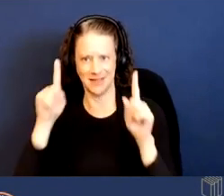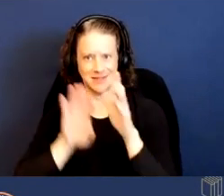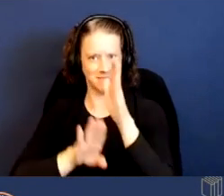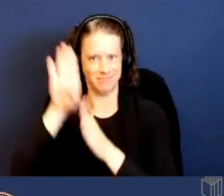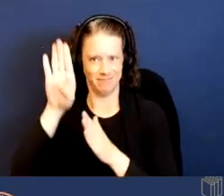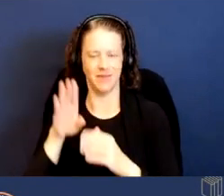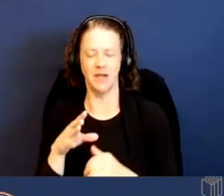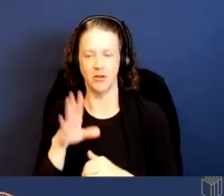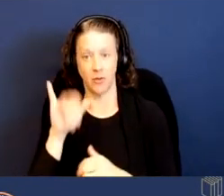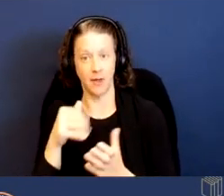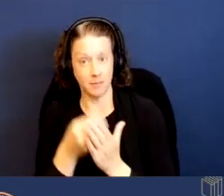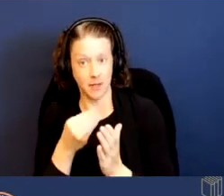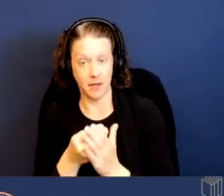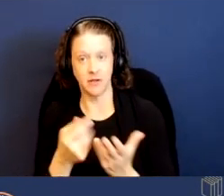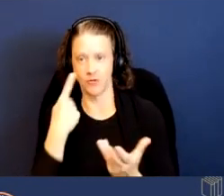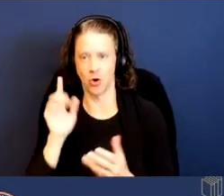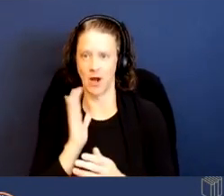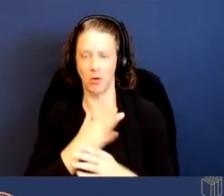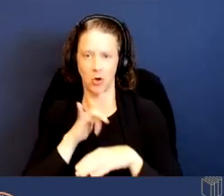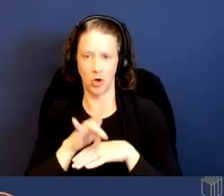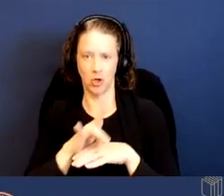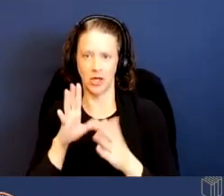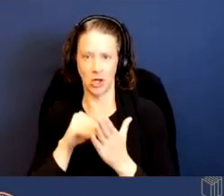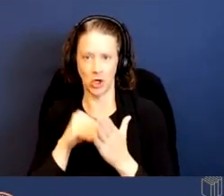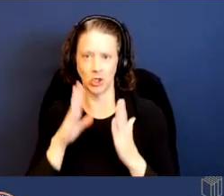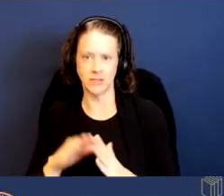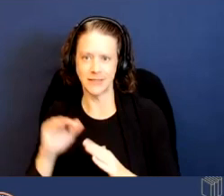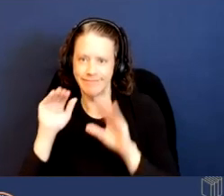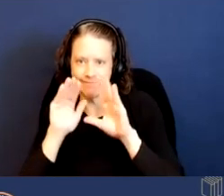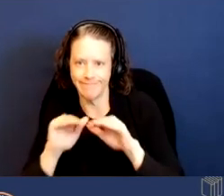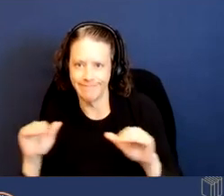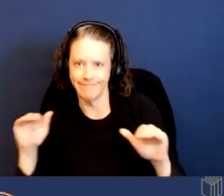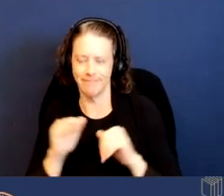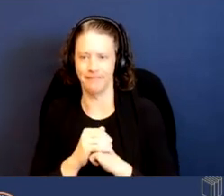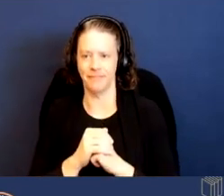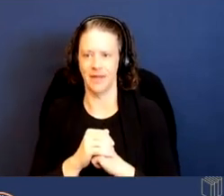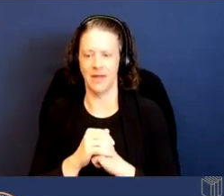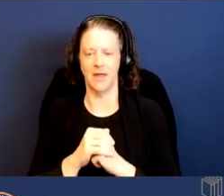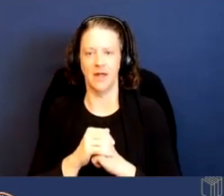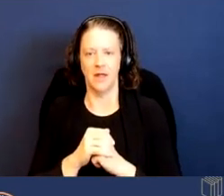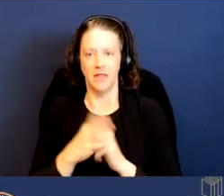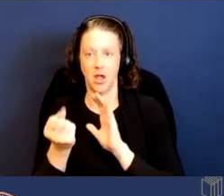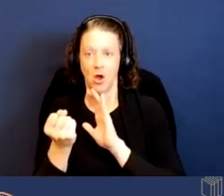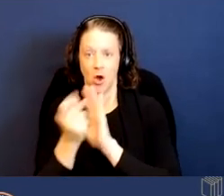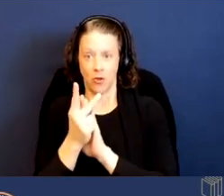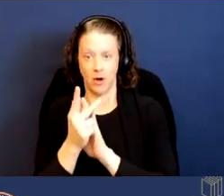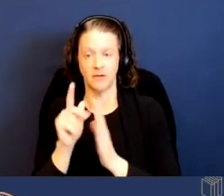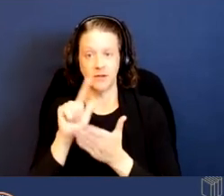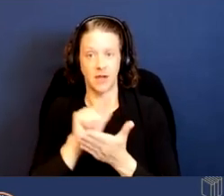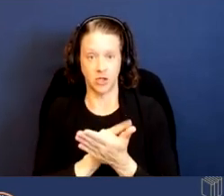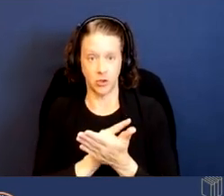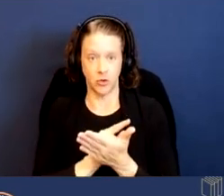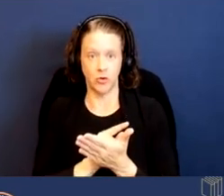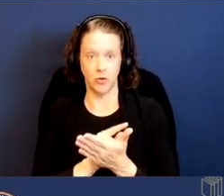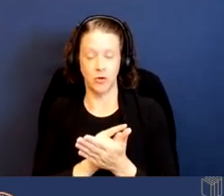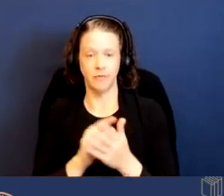is, for our early learners, our little learners. And the authorizing statute, the law,